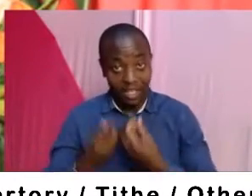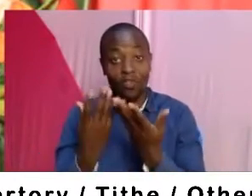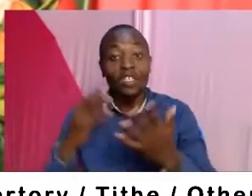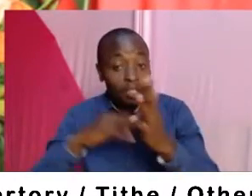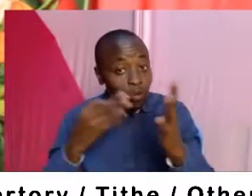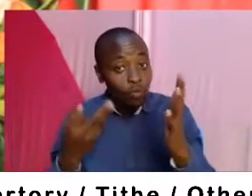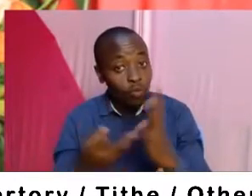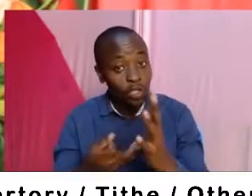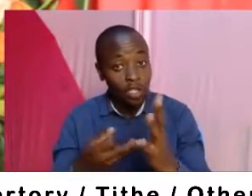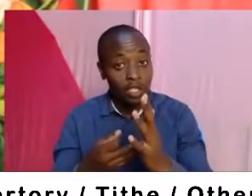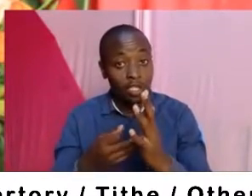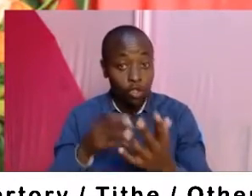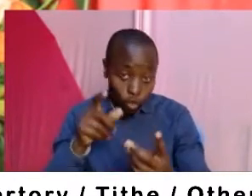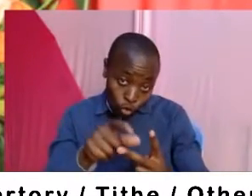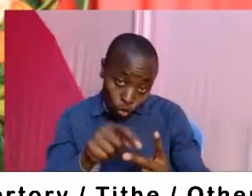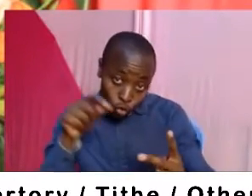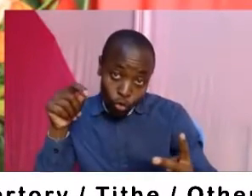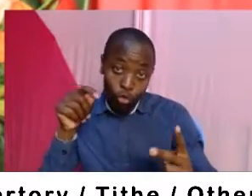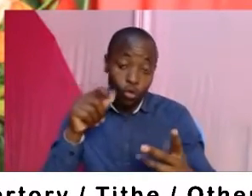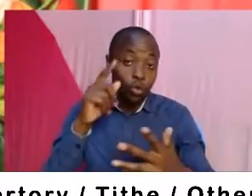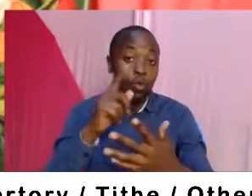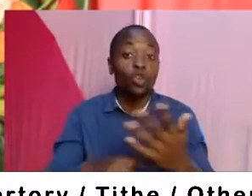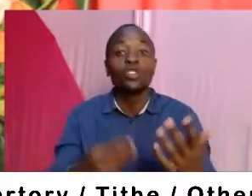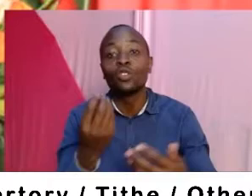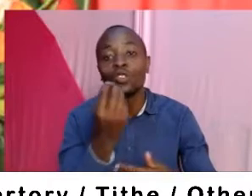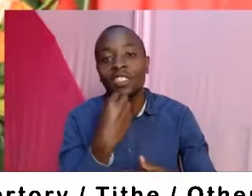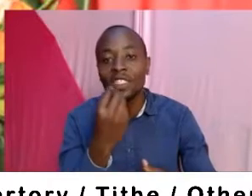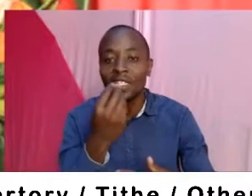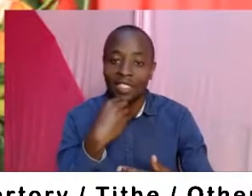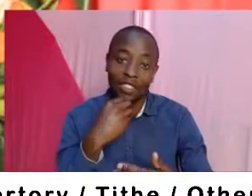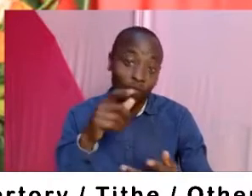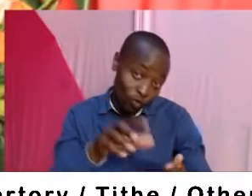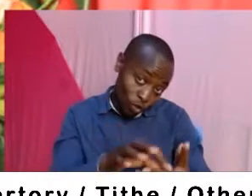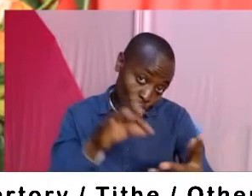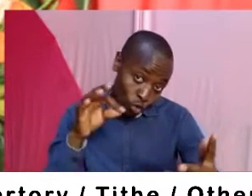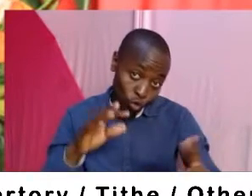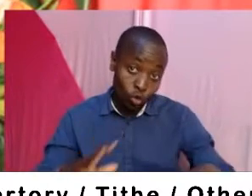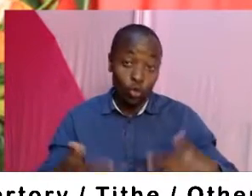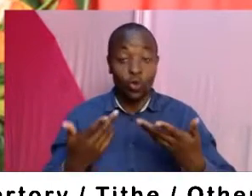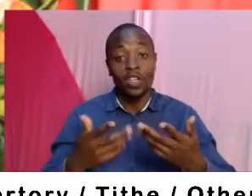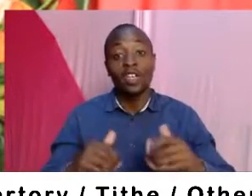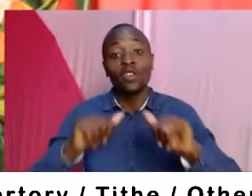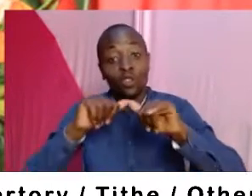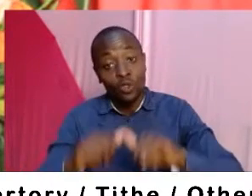means that you do no longer choose what you eat. You do no longer choose where you want to live.